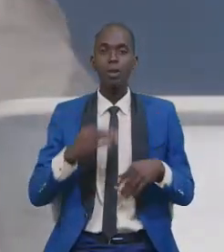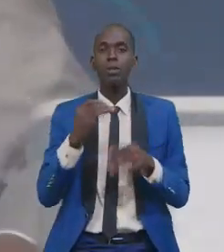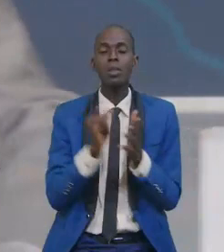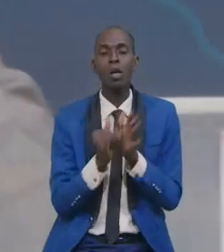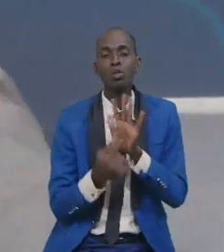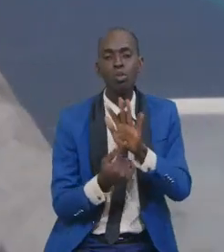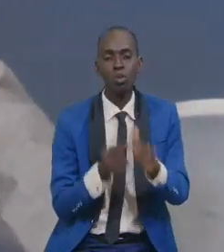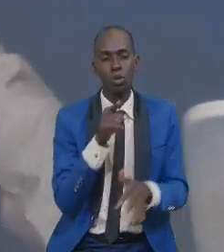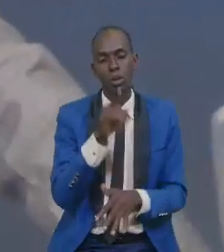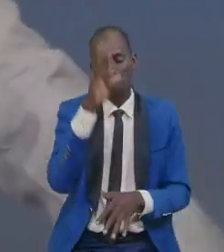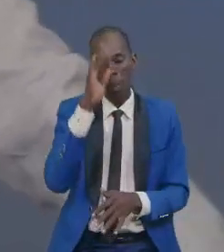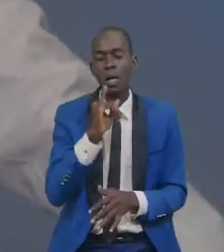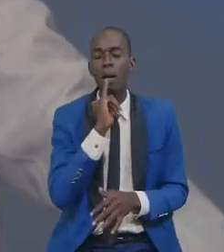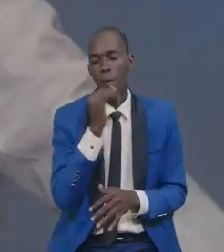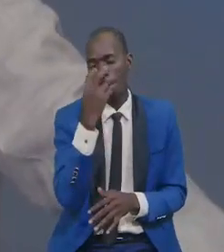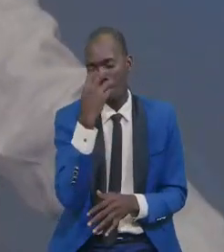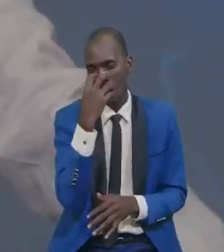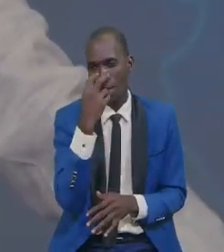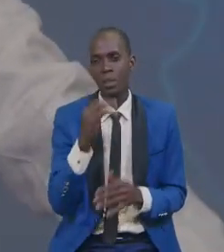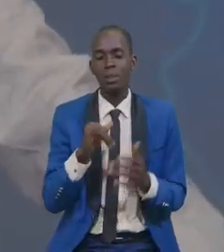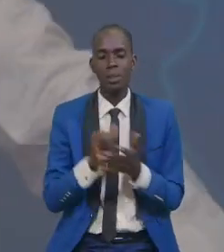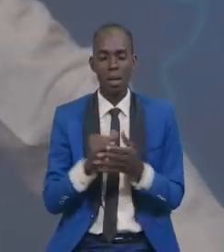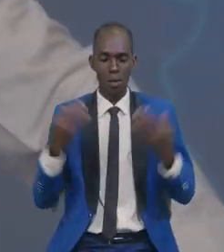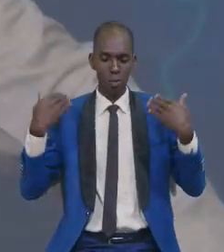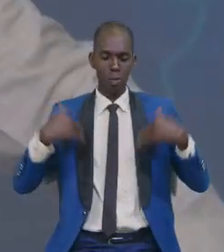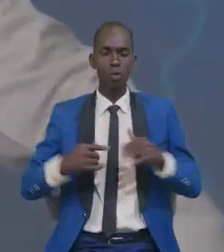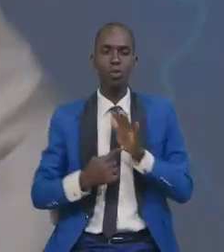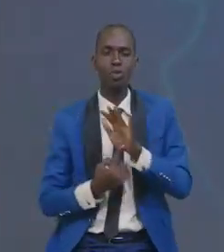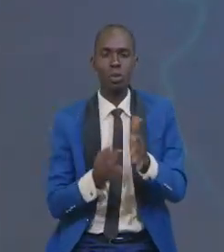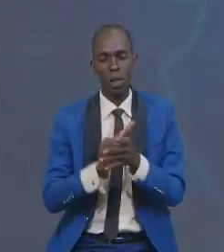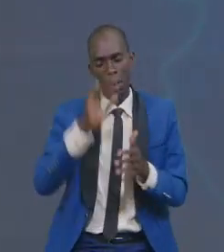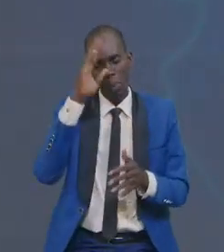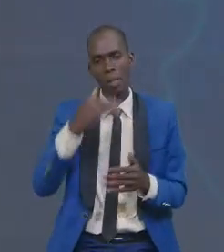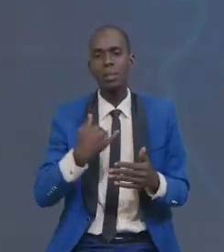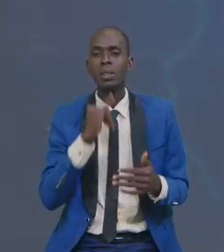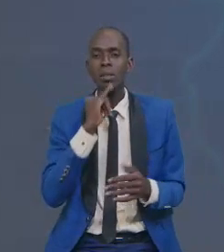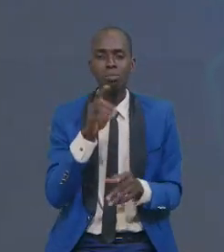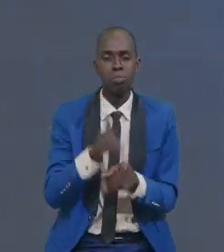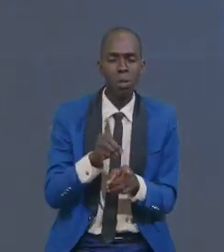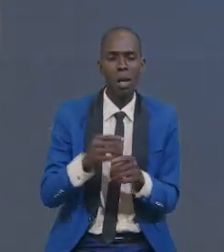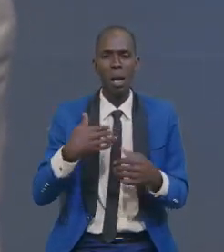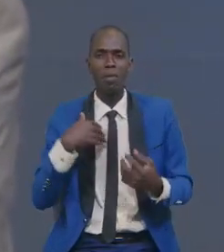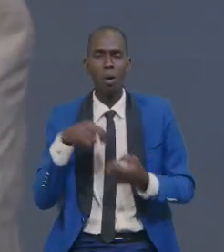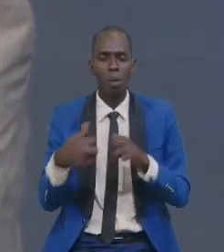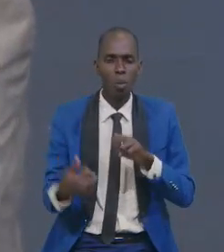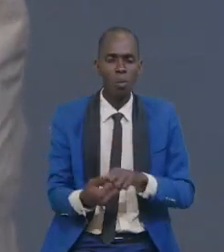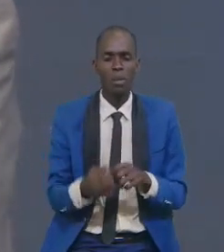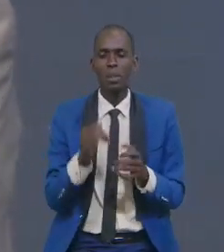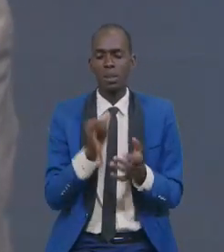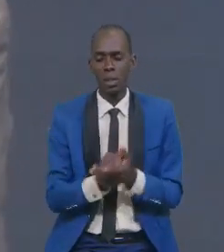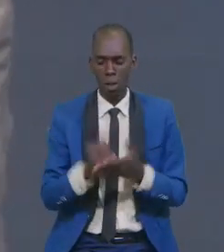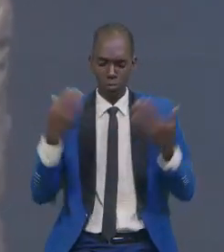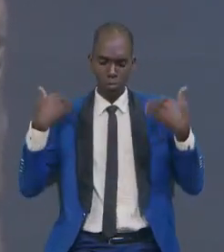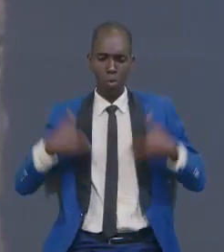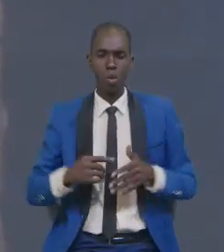problem. It's the garment that he had been wearing to say, I am not among the people that see. I'm